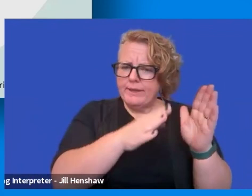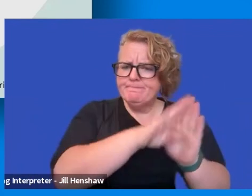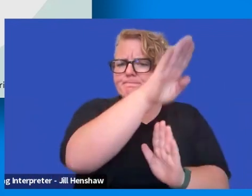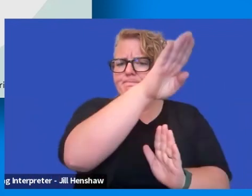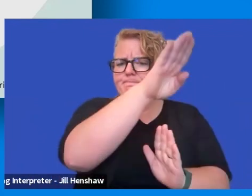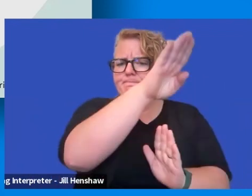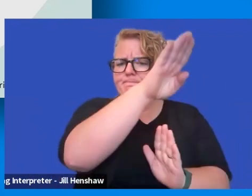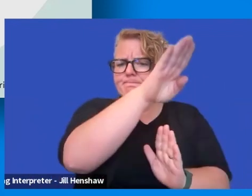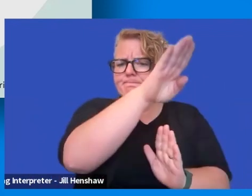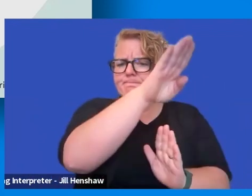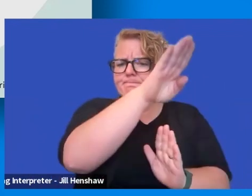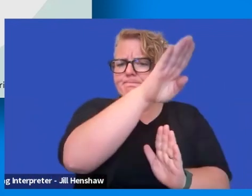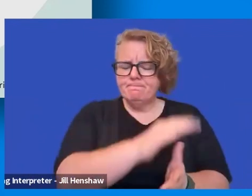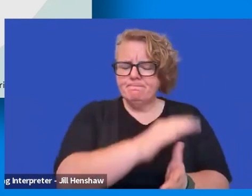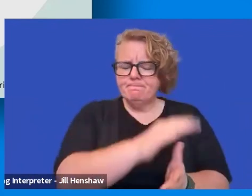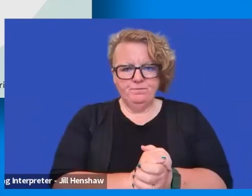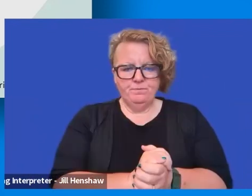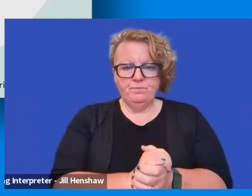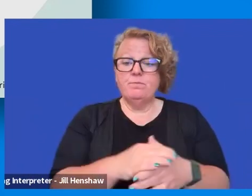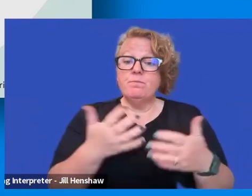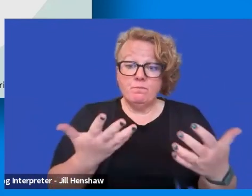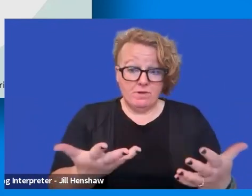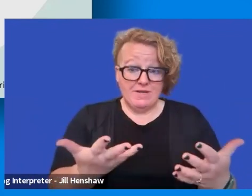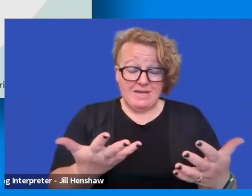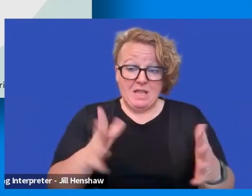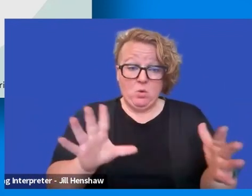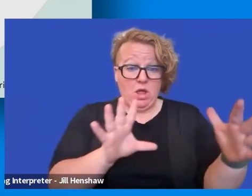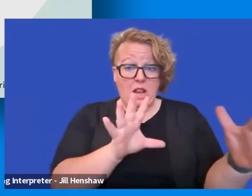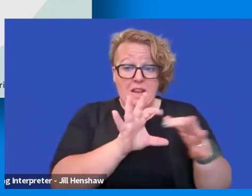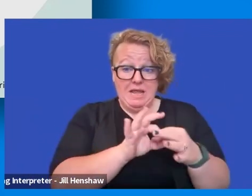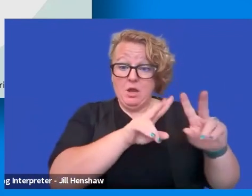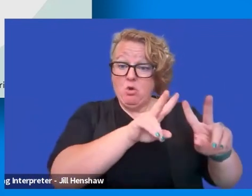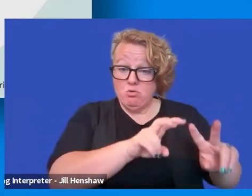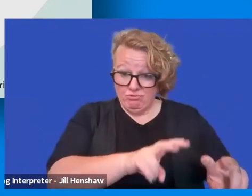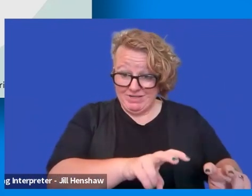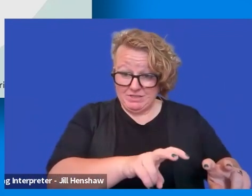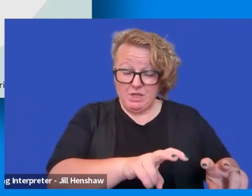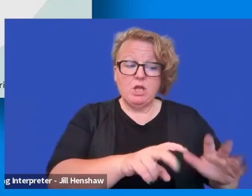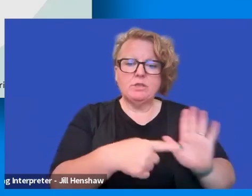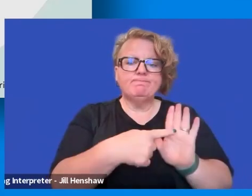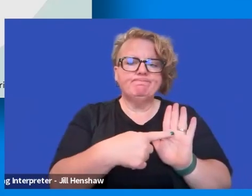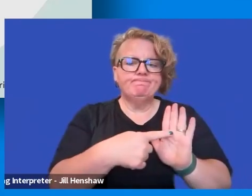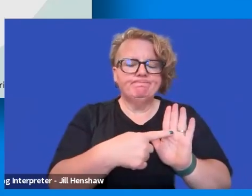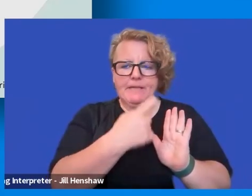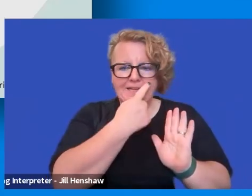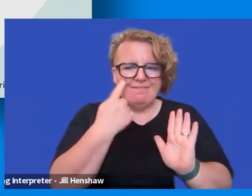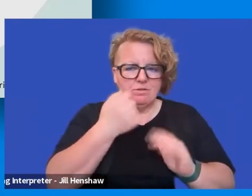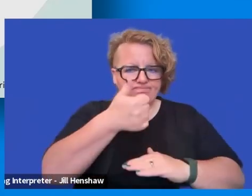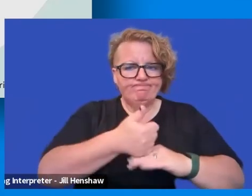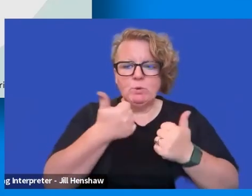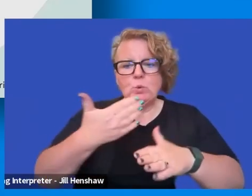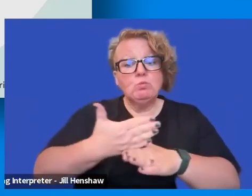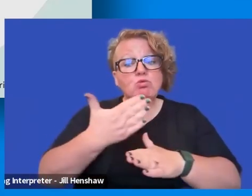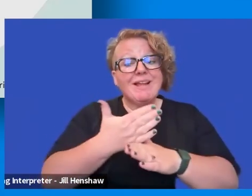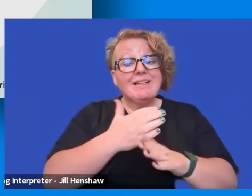span. And we're now bringing forward from the research that we've been doing evidence bases and good practice guides that